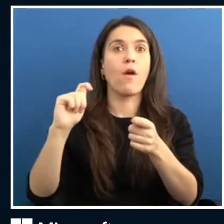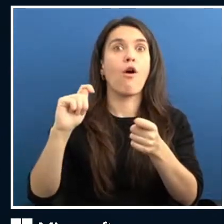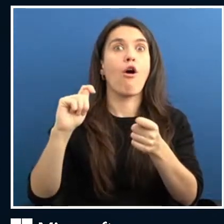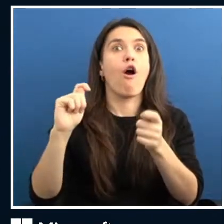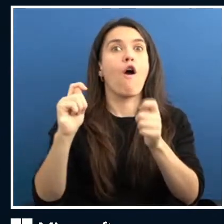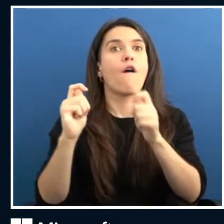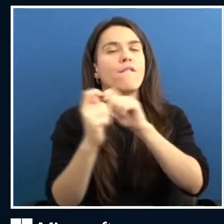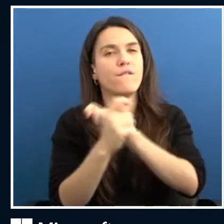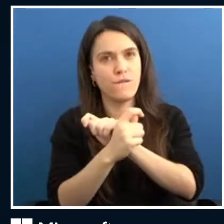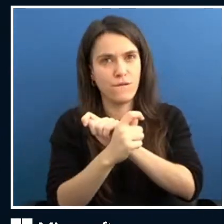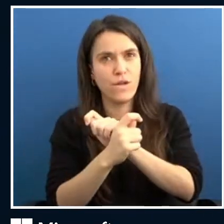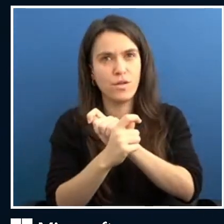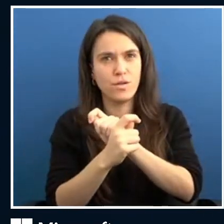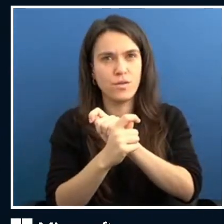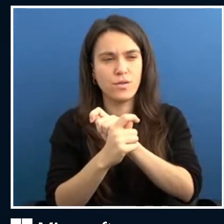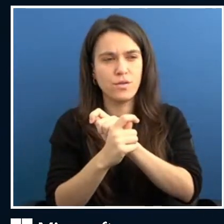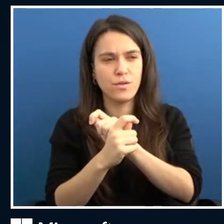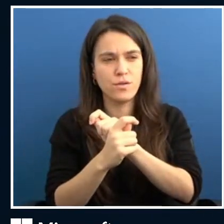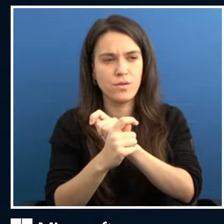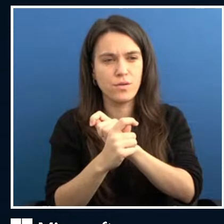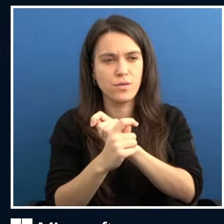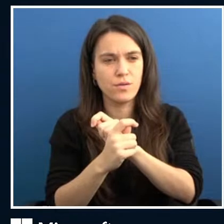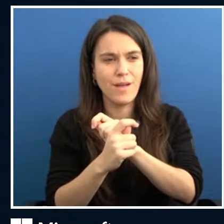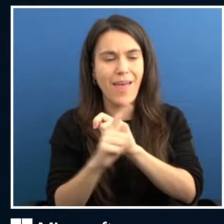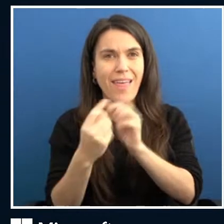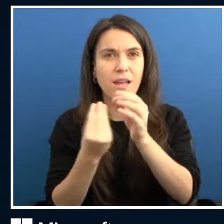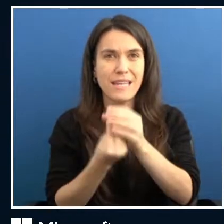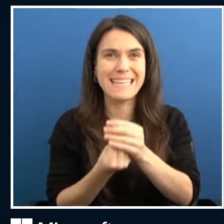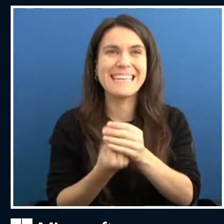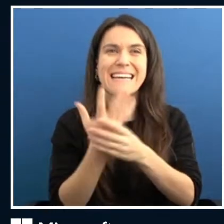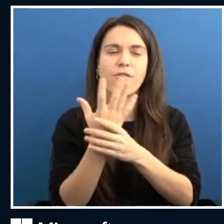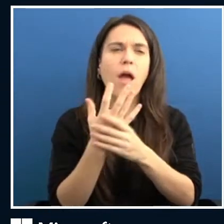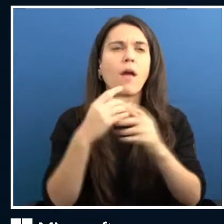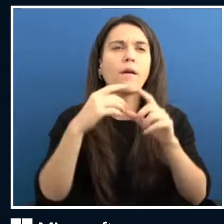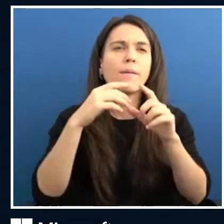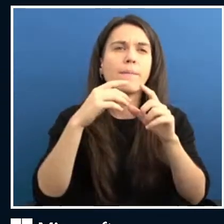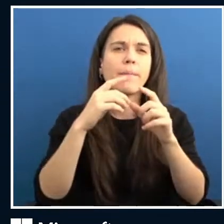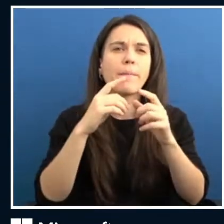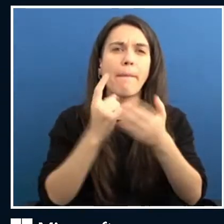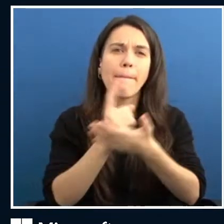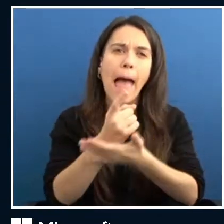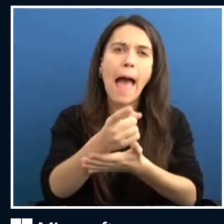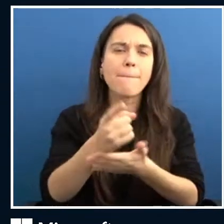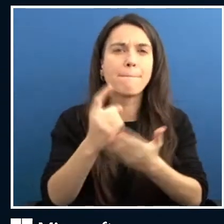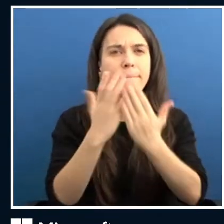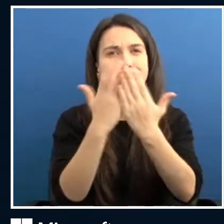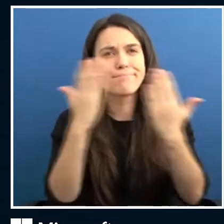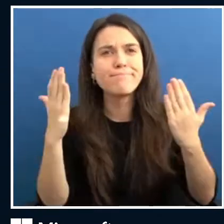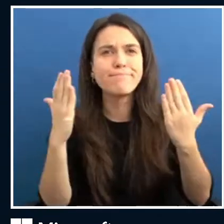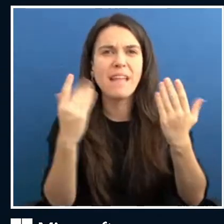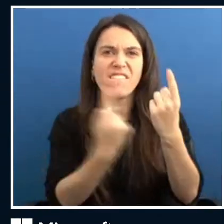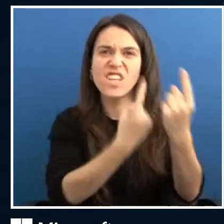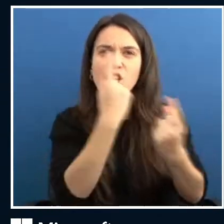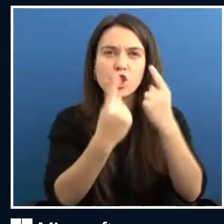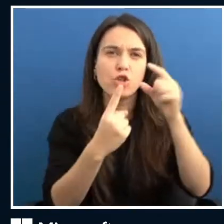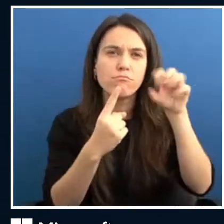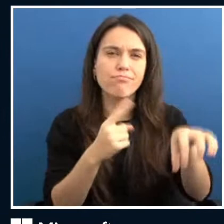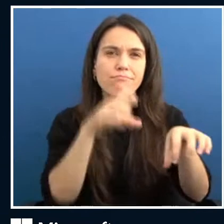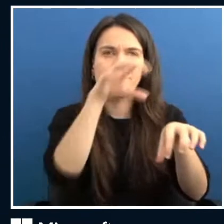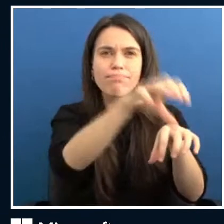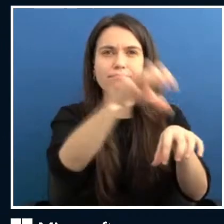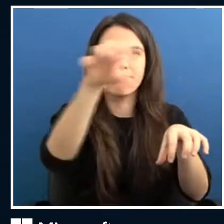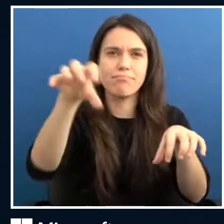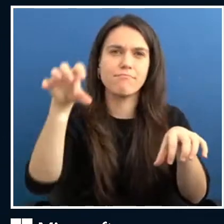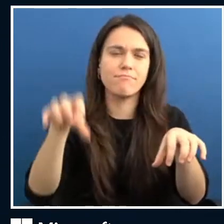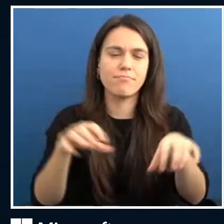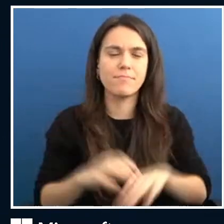is just creating feature maps, and we'll talk about those in just a little bit. And then